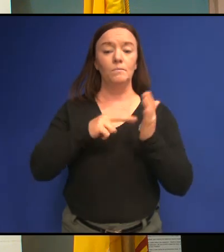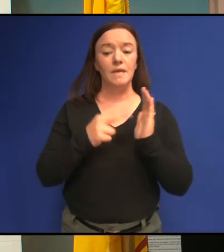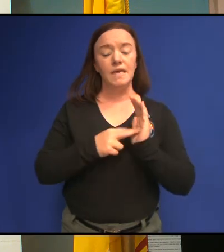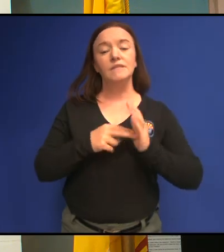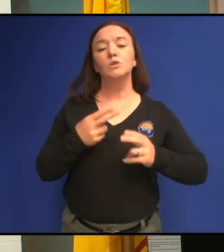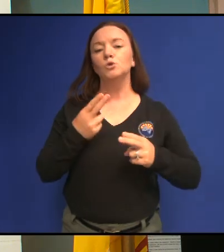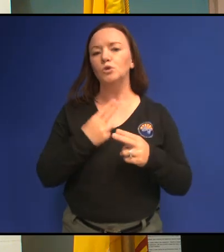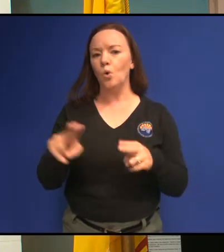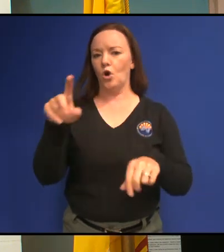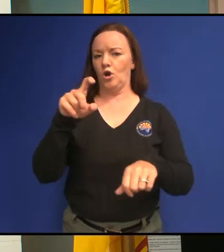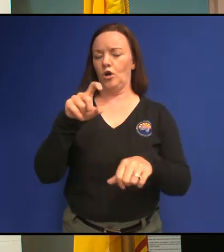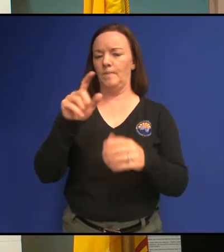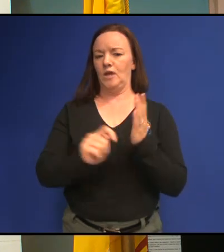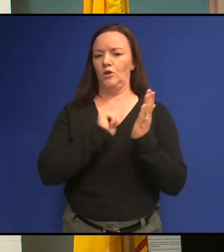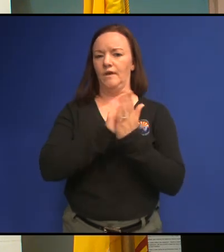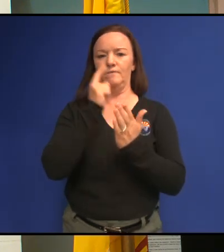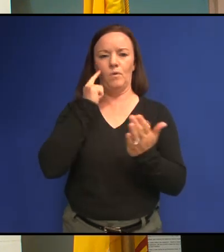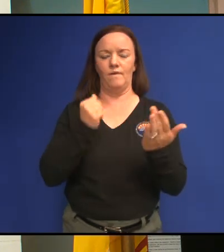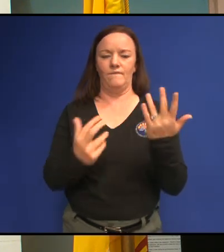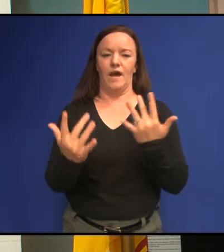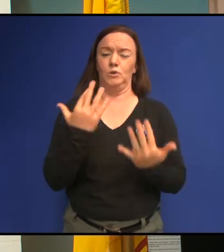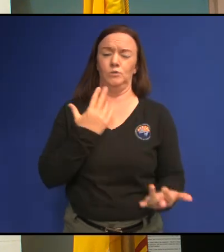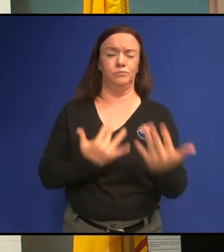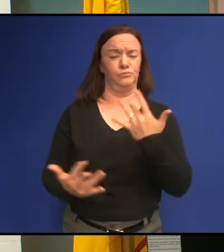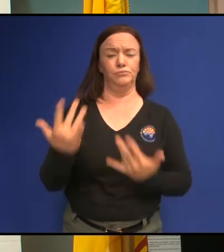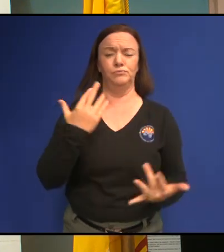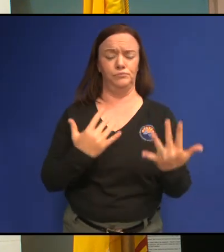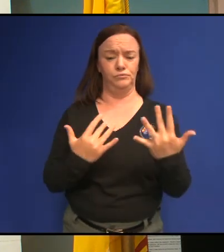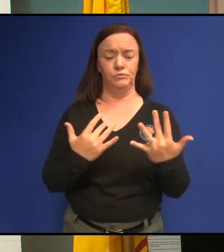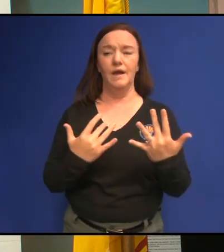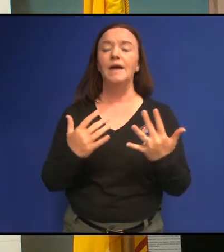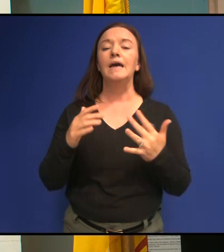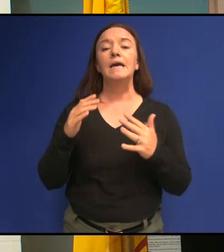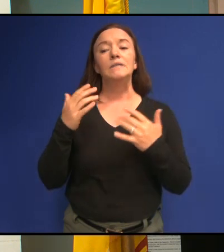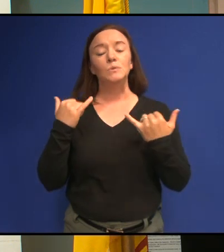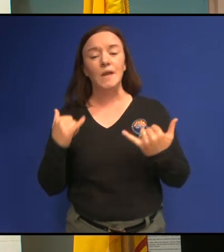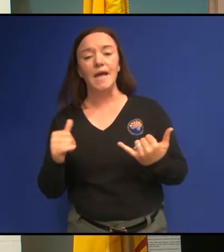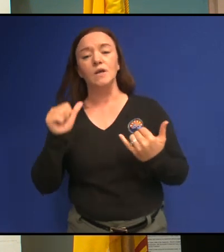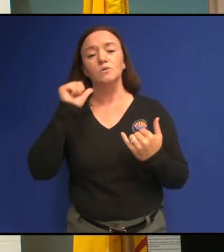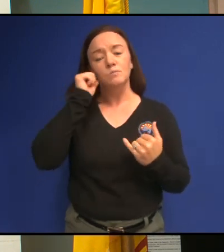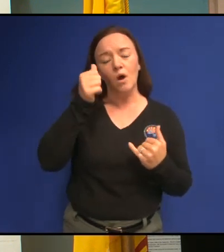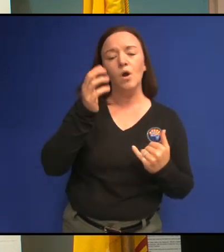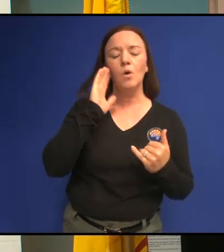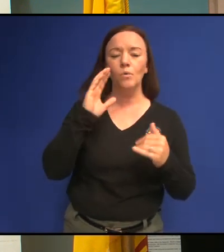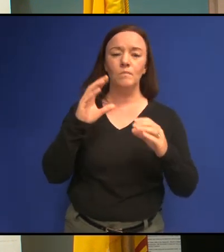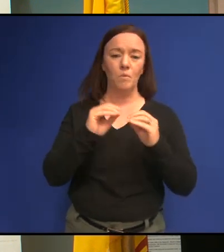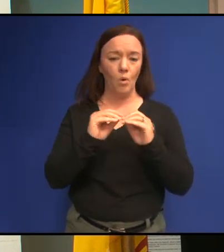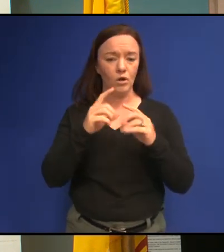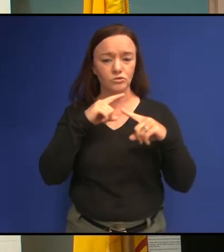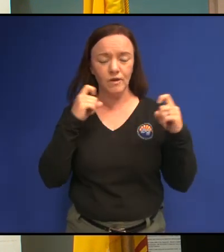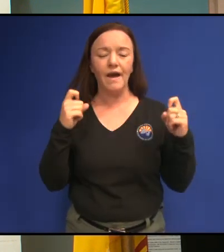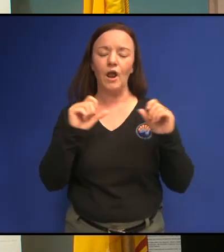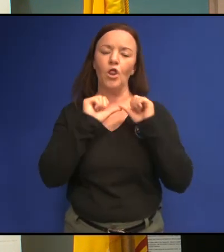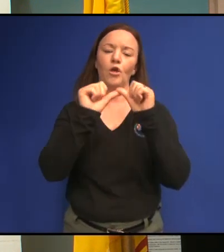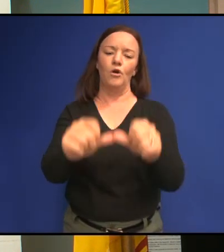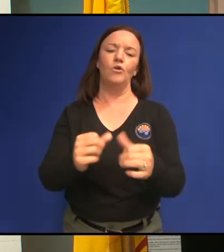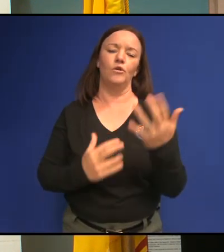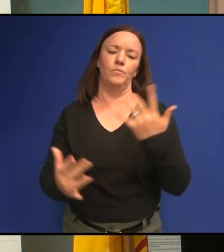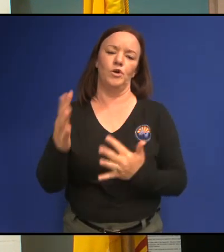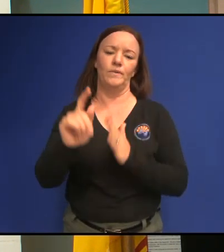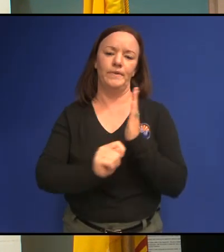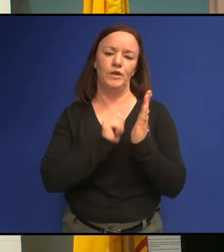as opposed to right here in the next couple days where we're going to have a longer burn period with much drier conditions hanging around. We